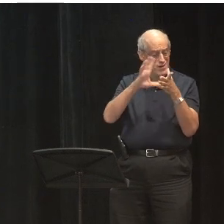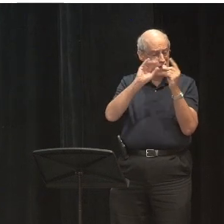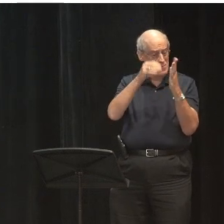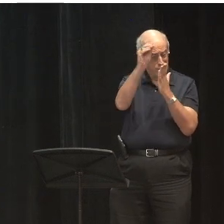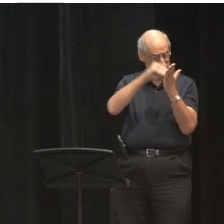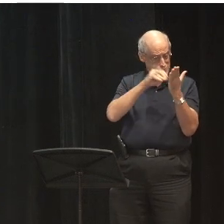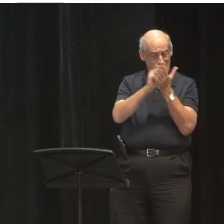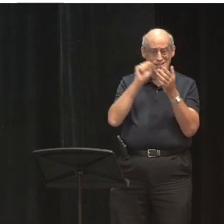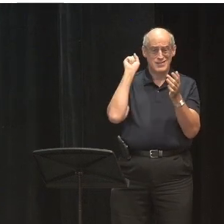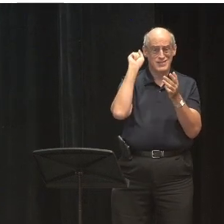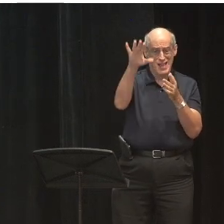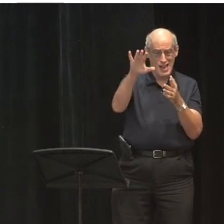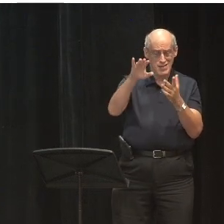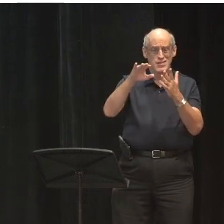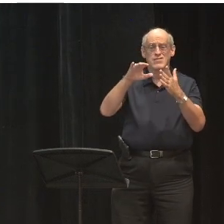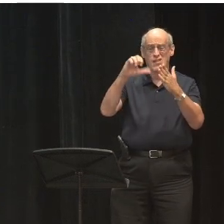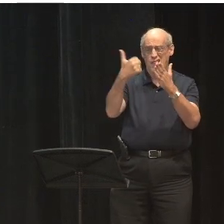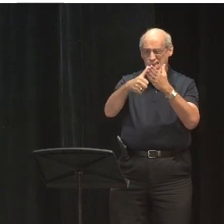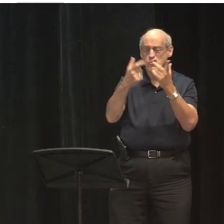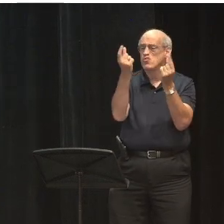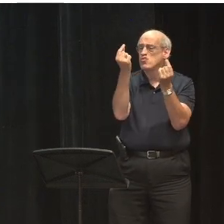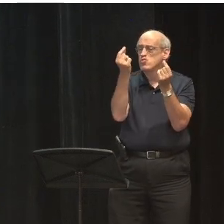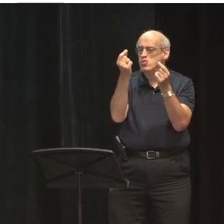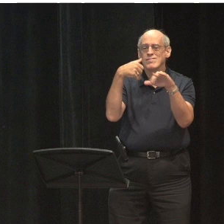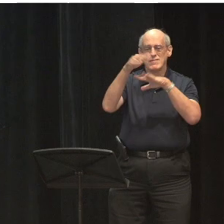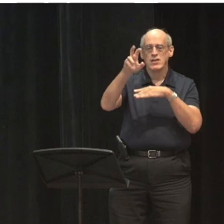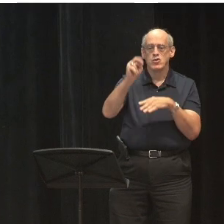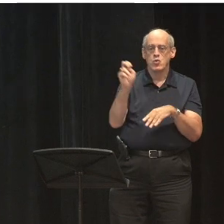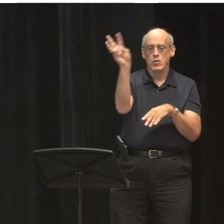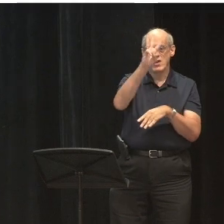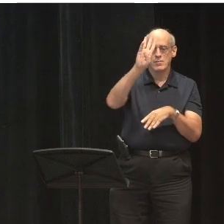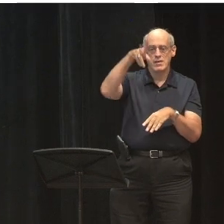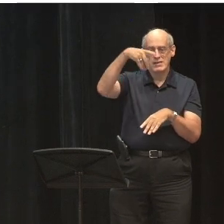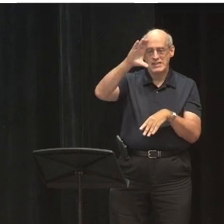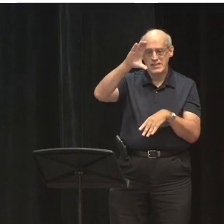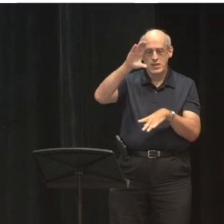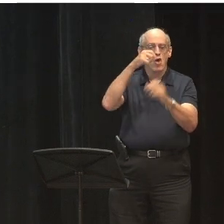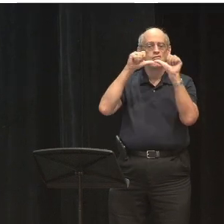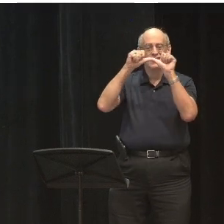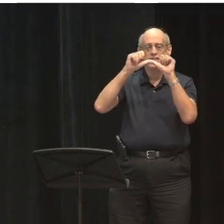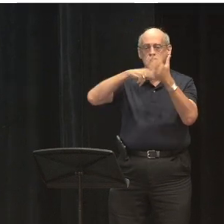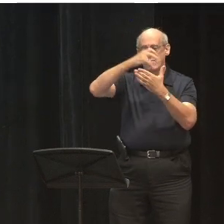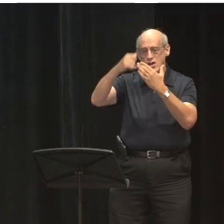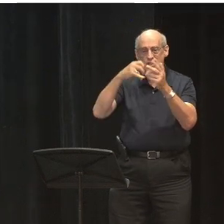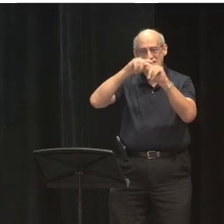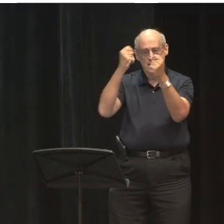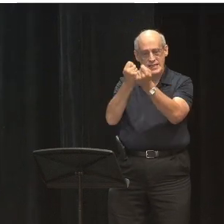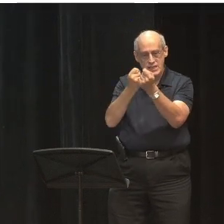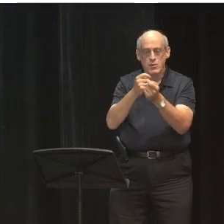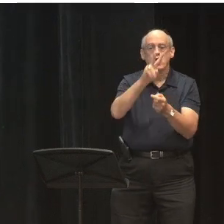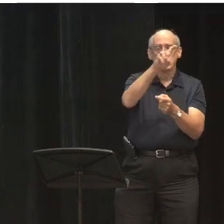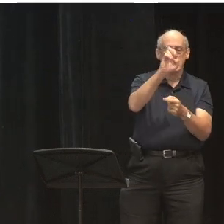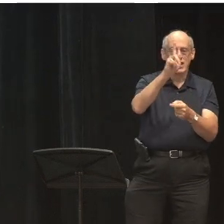comment by mail, you can do so to Northwest Battery Park City Resiliency Project Team